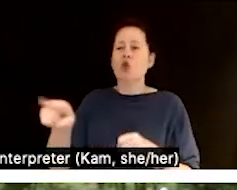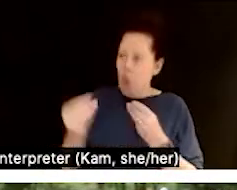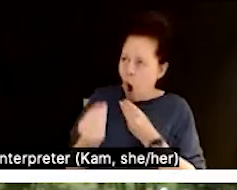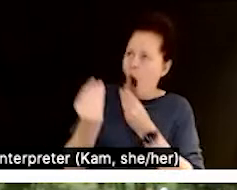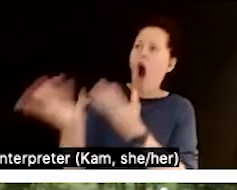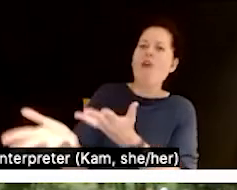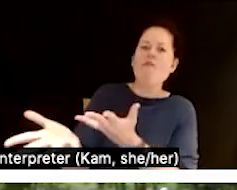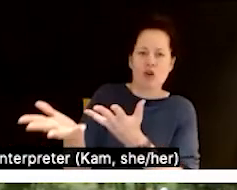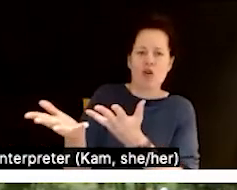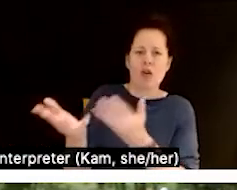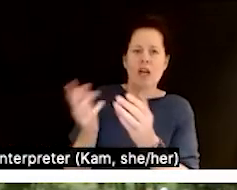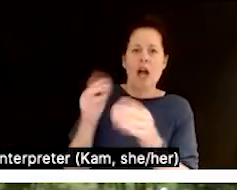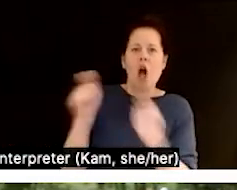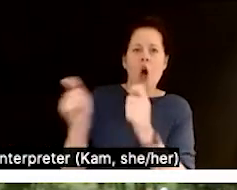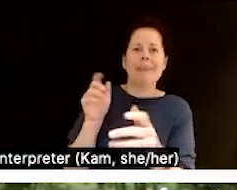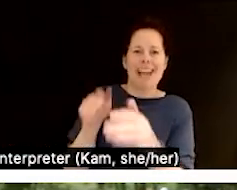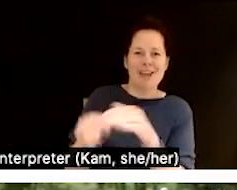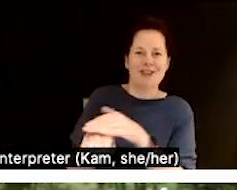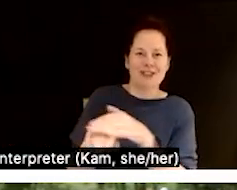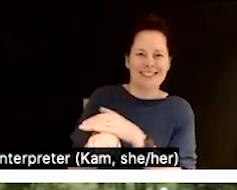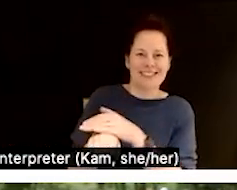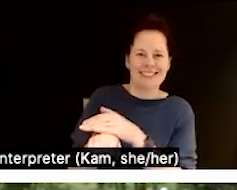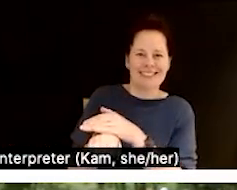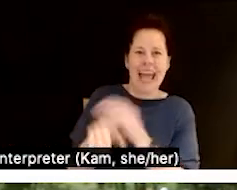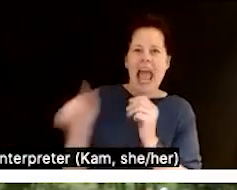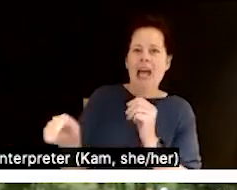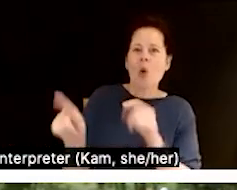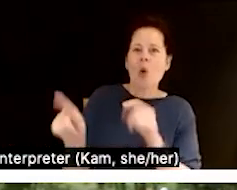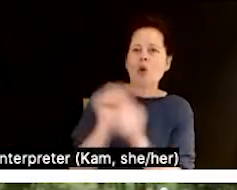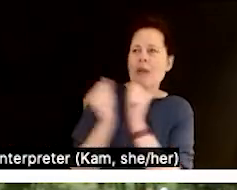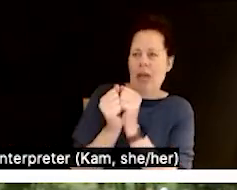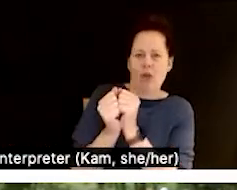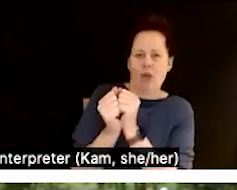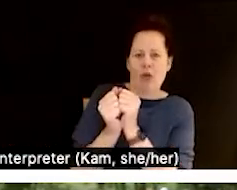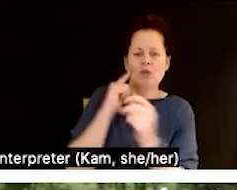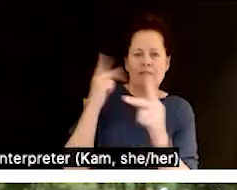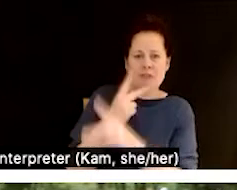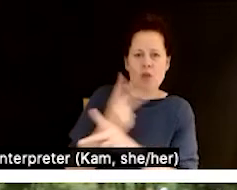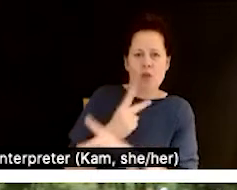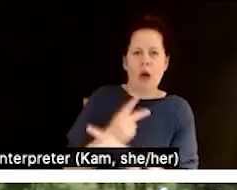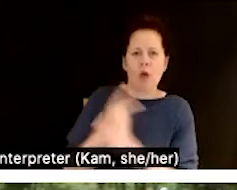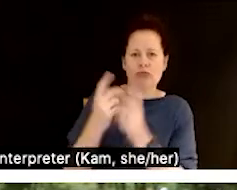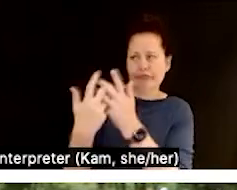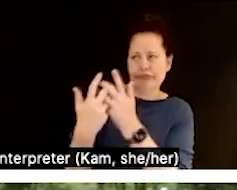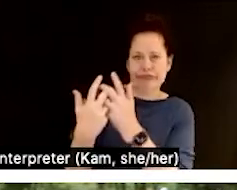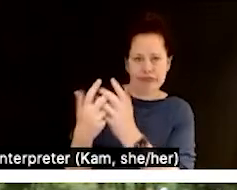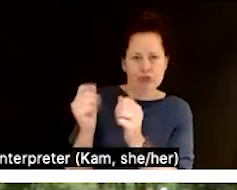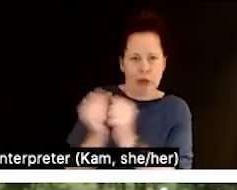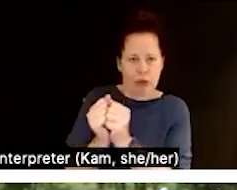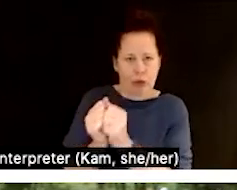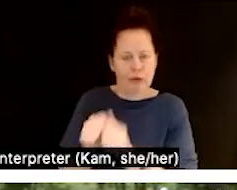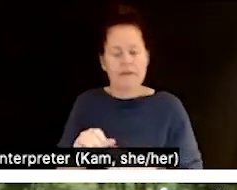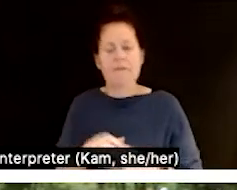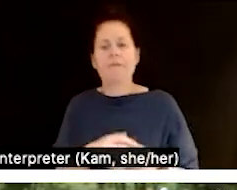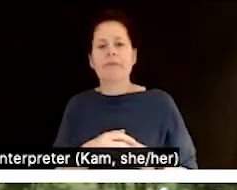work collaboratively into trying to find solutions for that. And then really look at the core of their